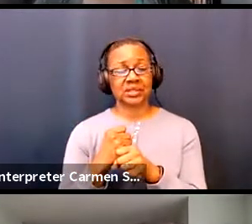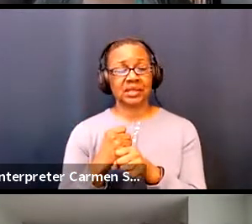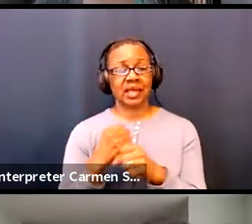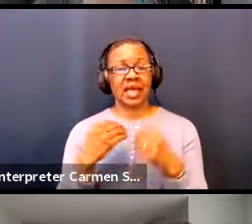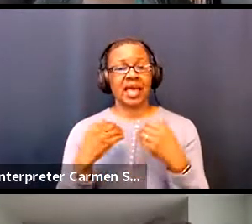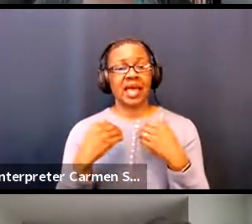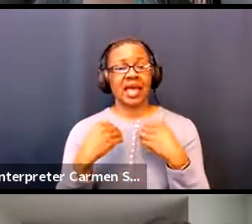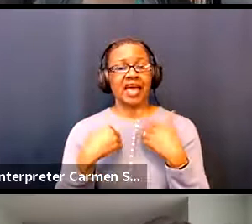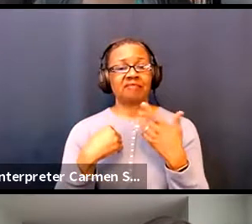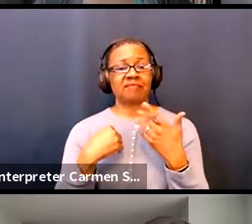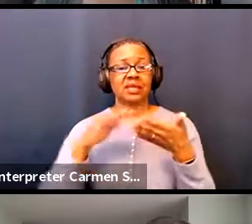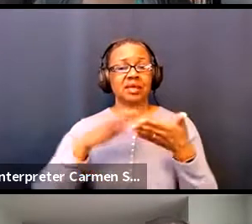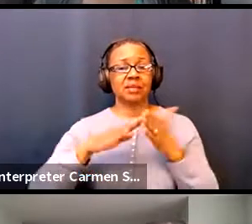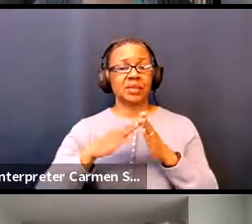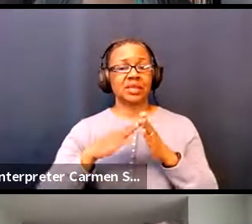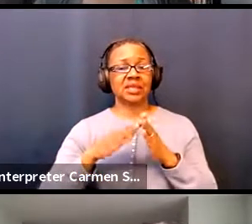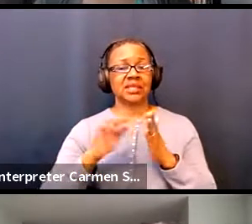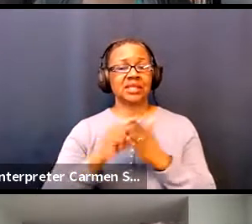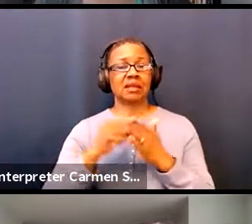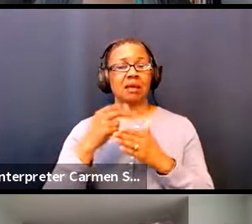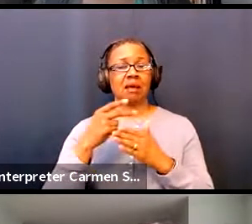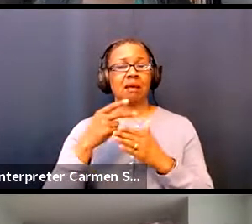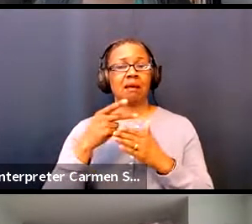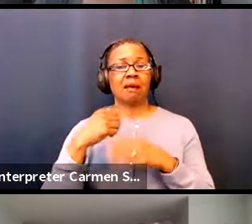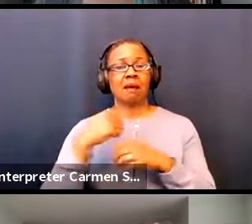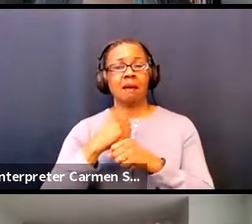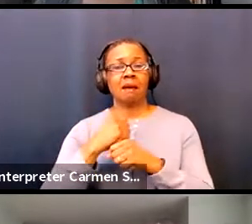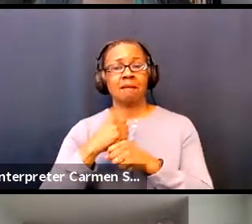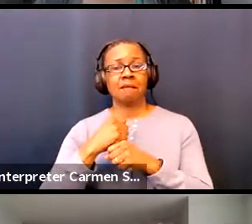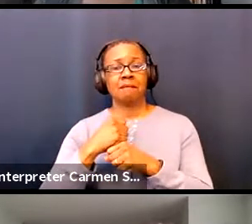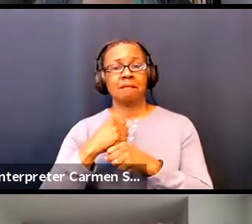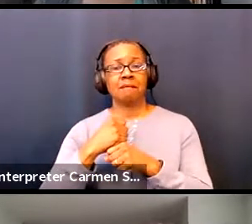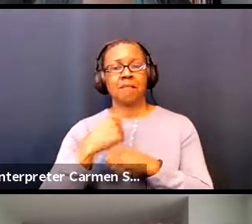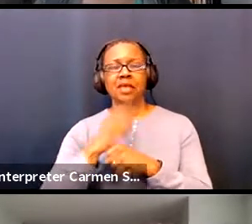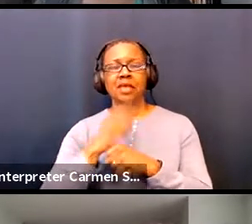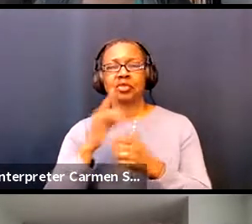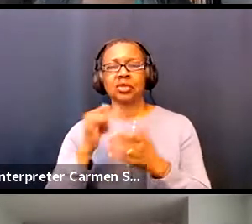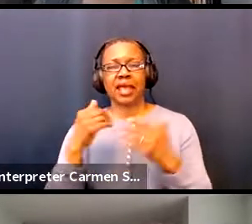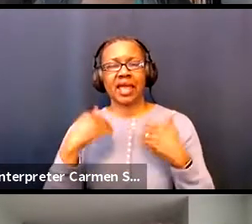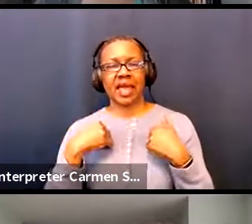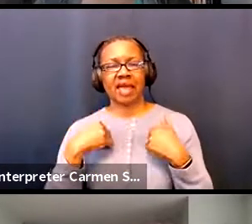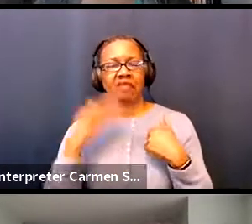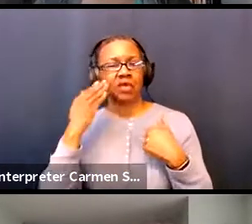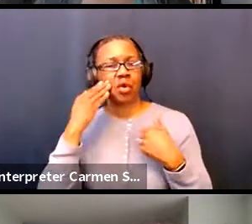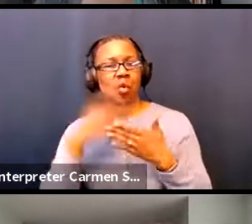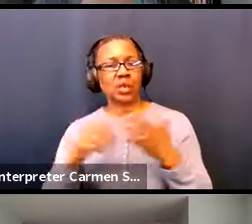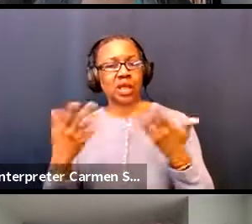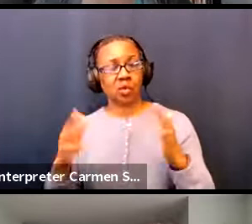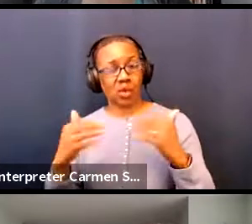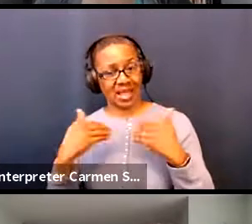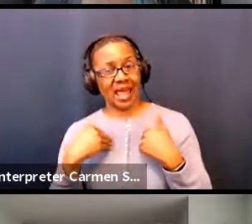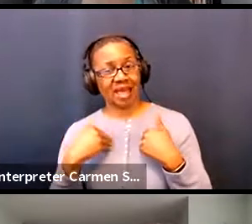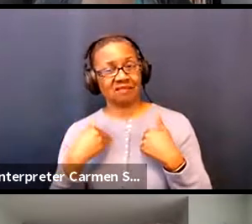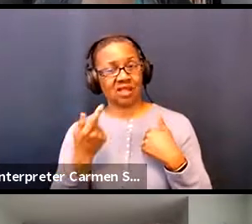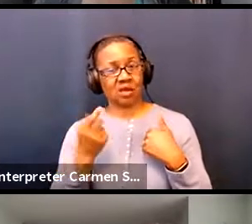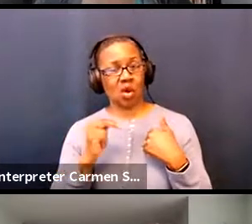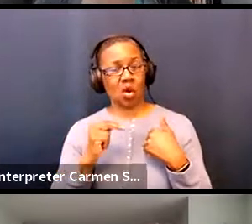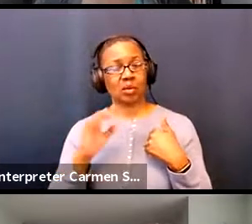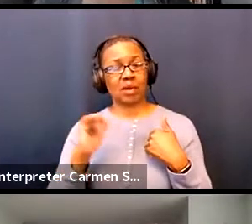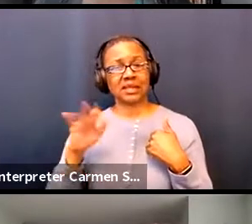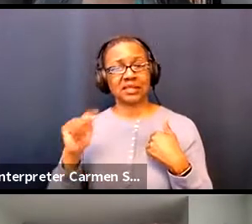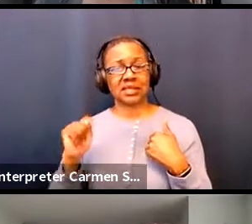have been communities that are mapping their own assets. And maybe we're just using some tools